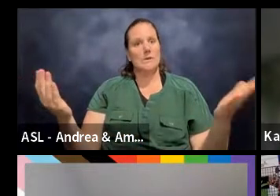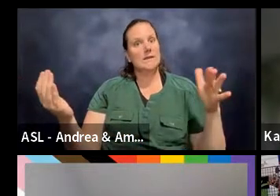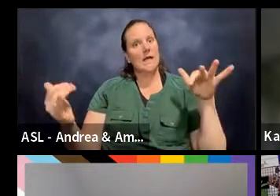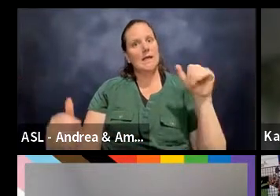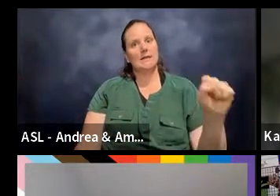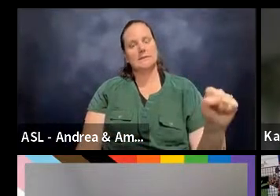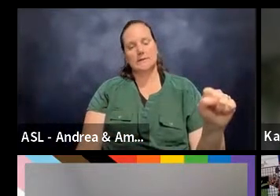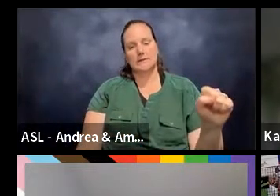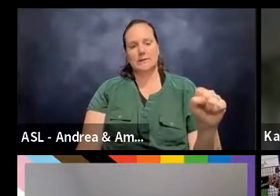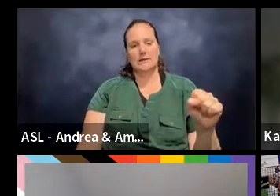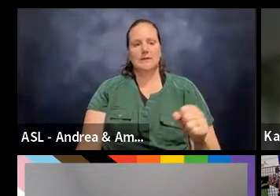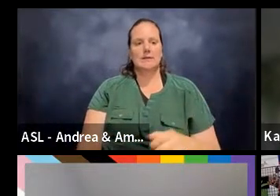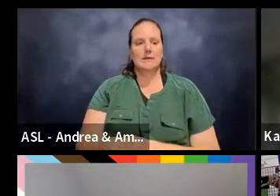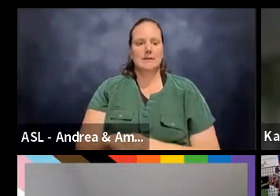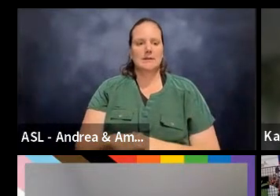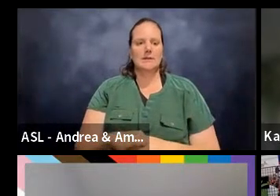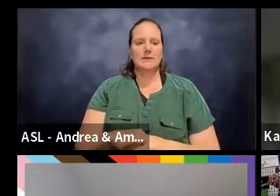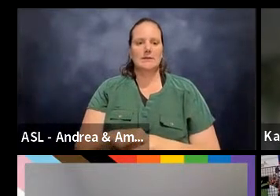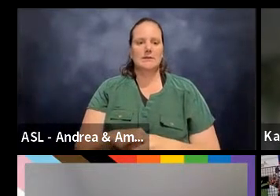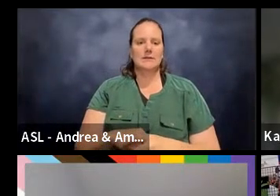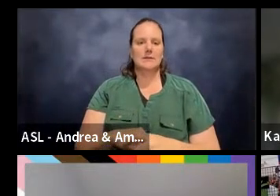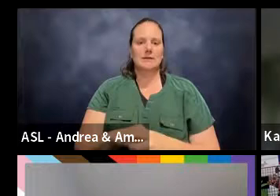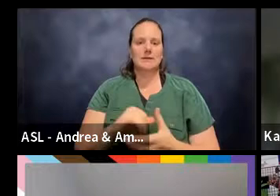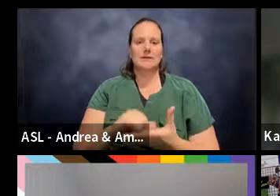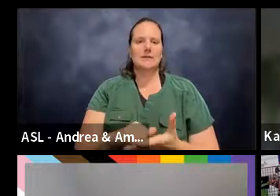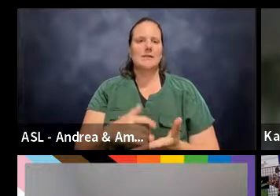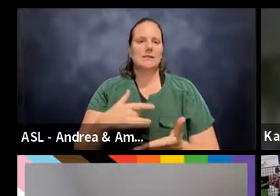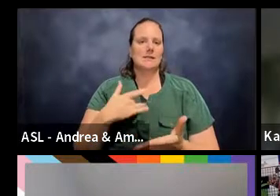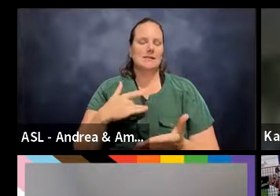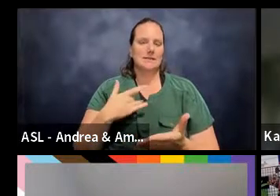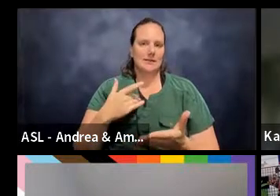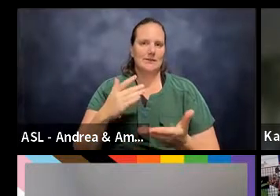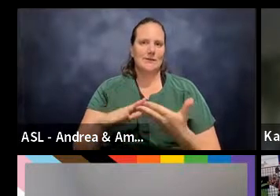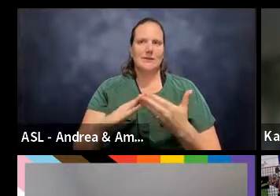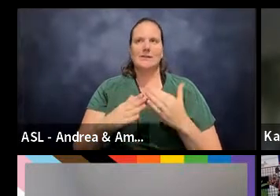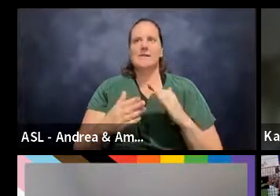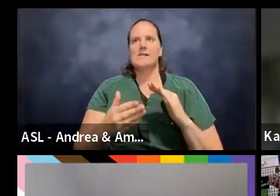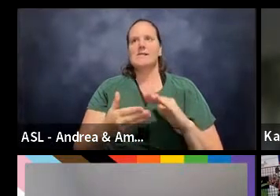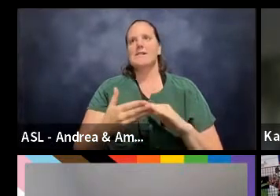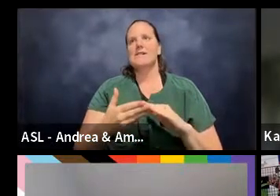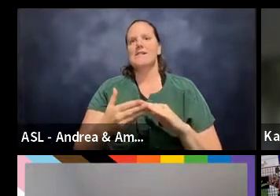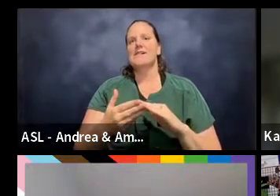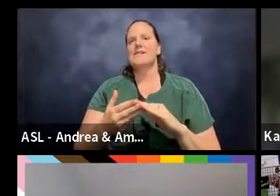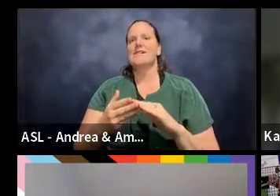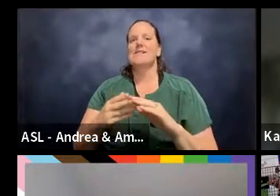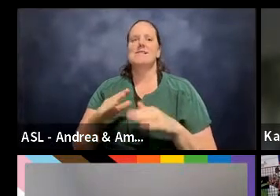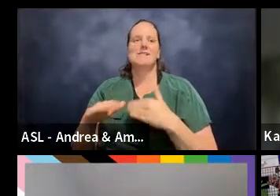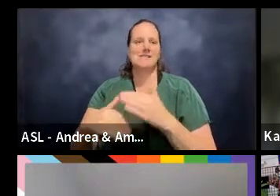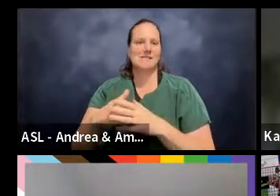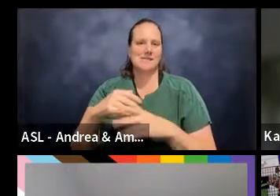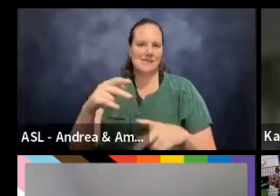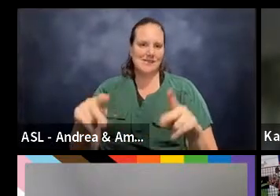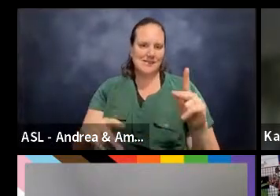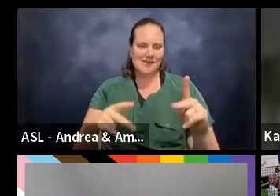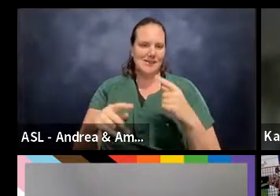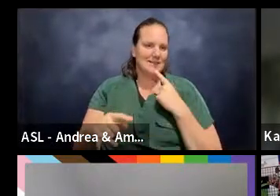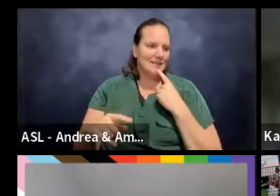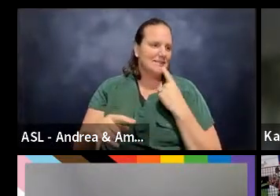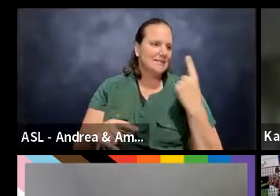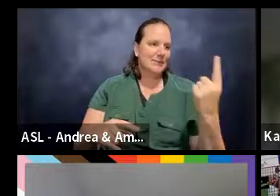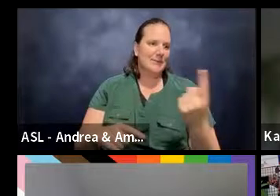yes. But generally, it's a sense of the community. It's a sense of all of the folks saying